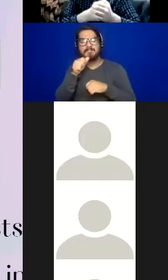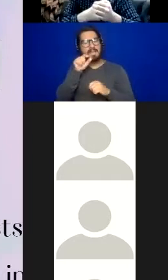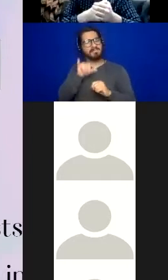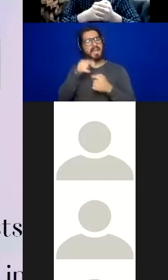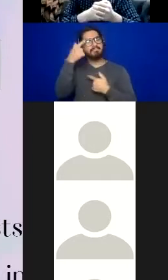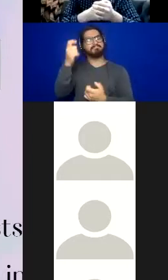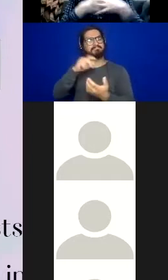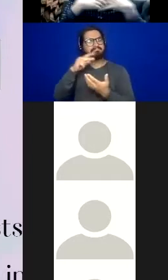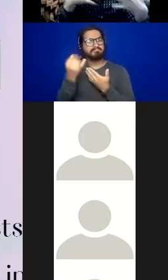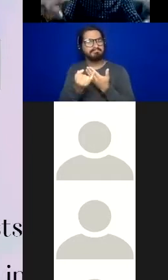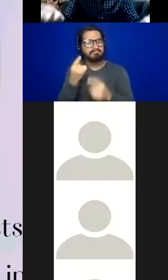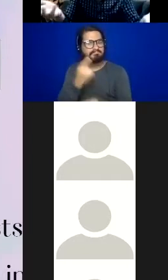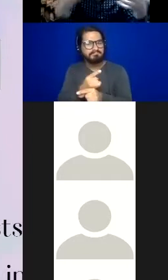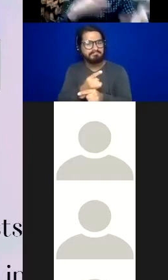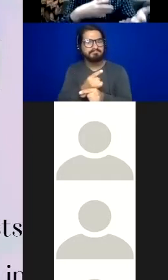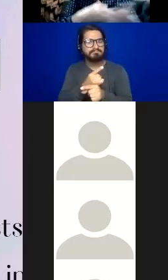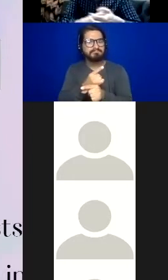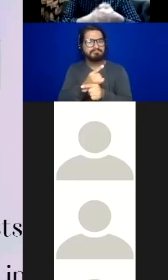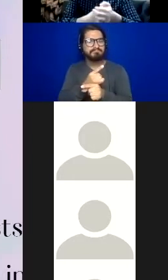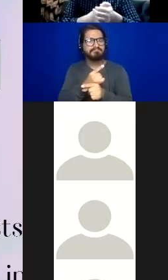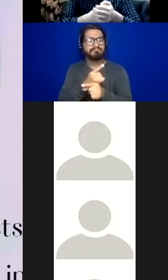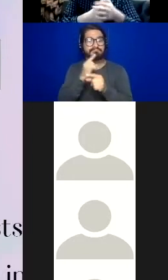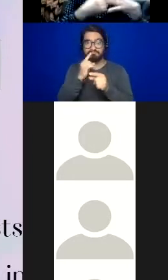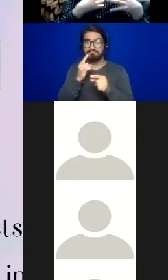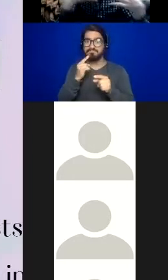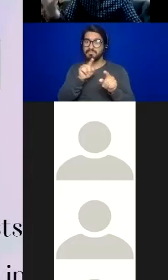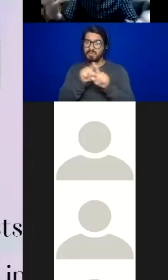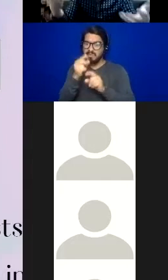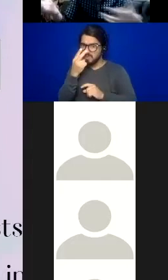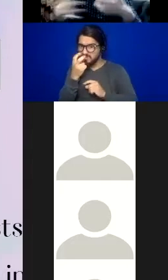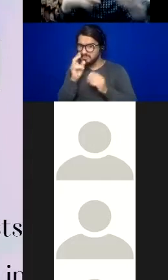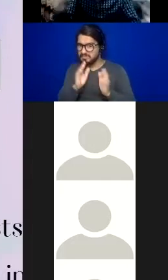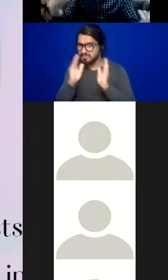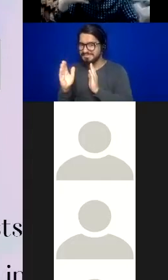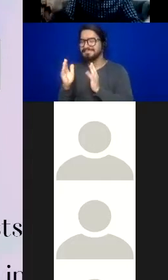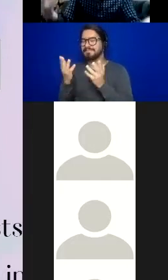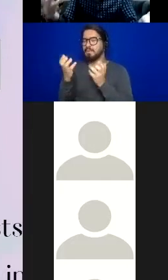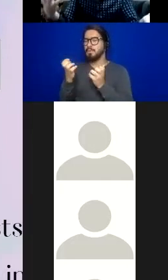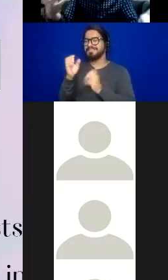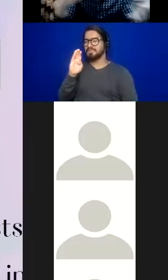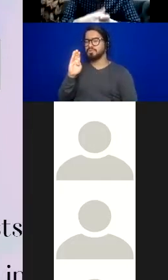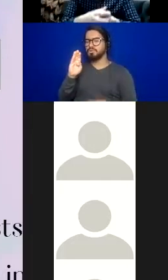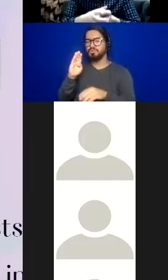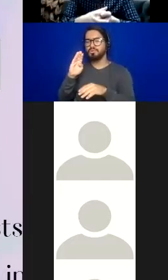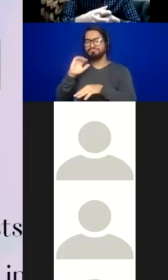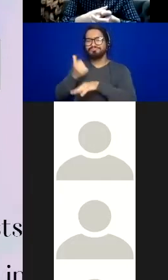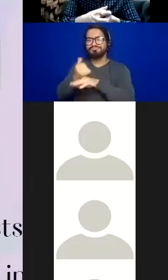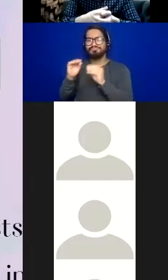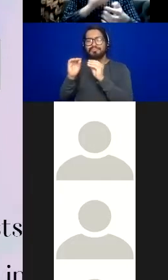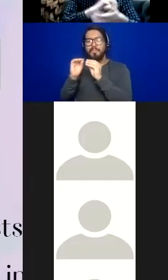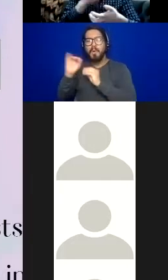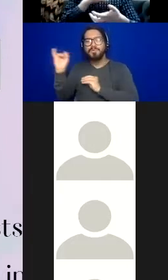project. I also suspect, although I didn't read this, that there's this need to bill insurance for services because you need